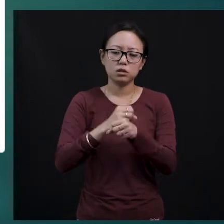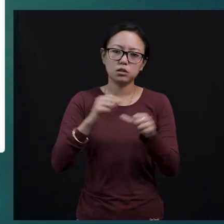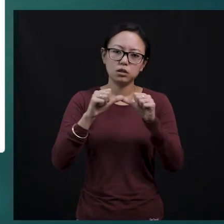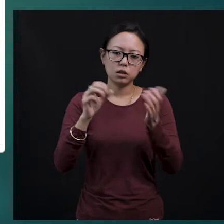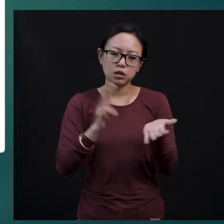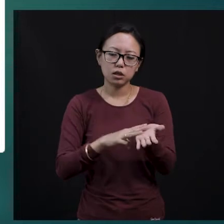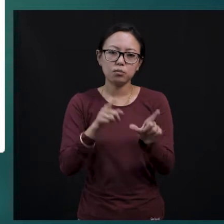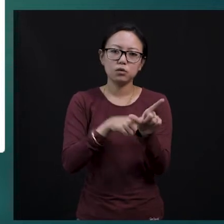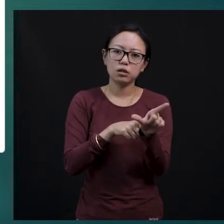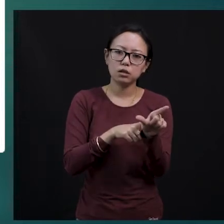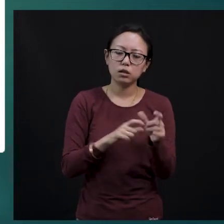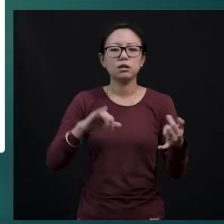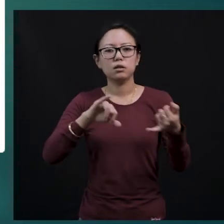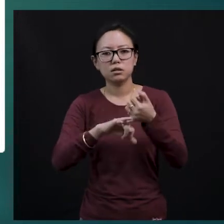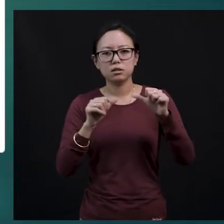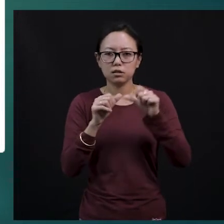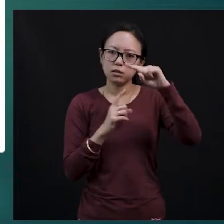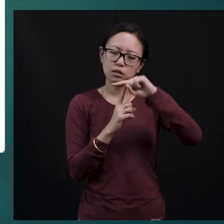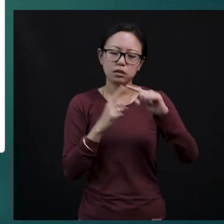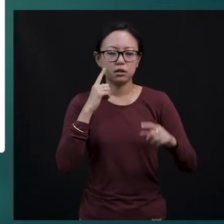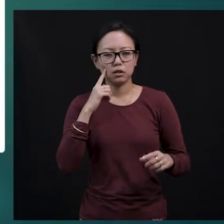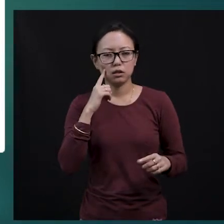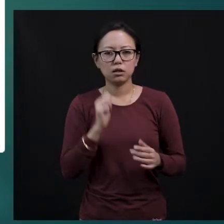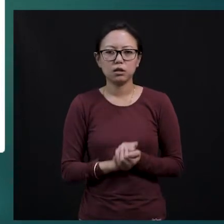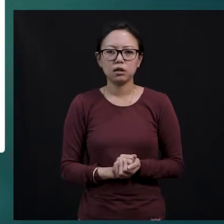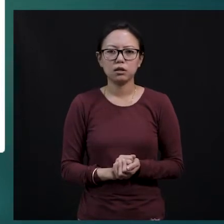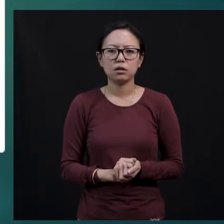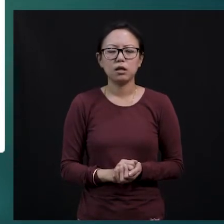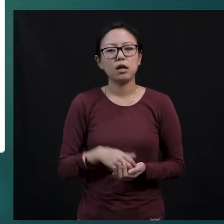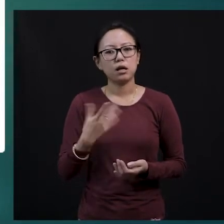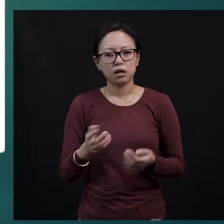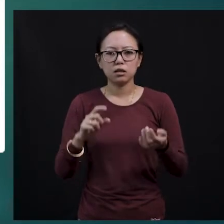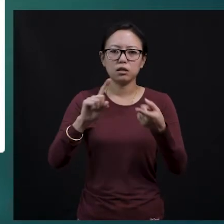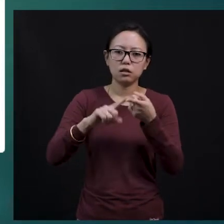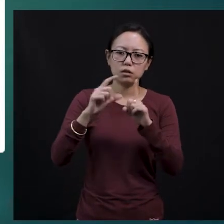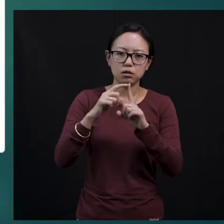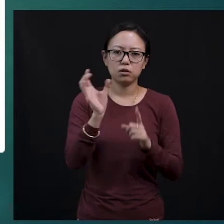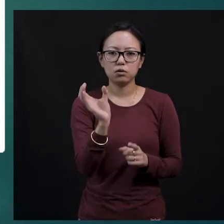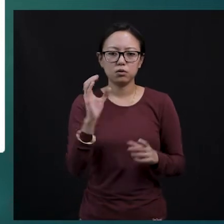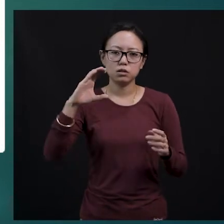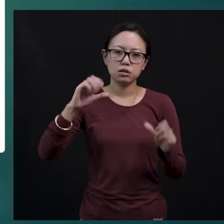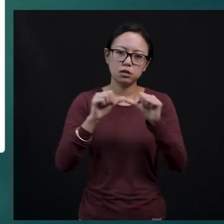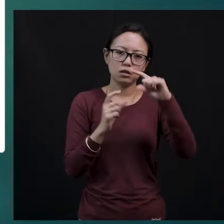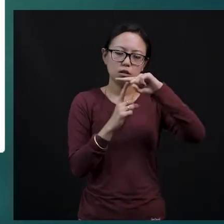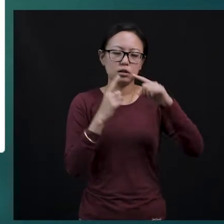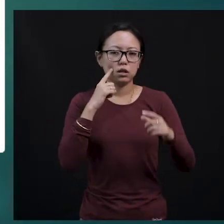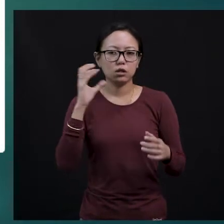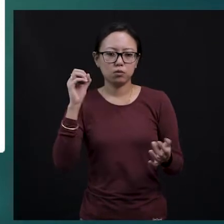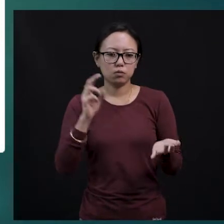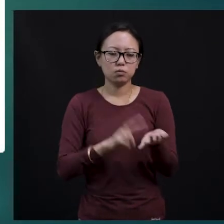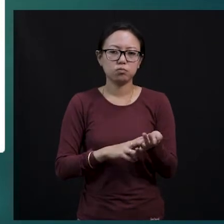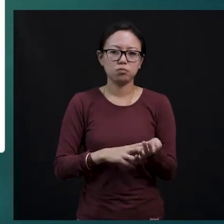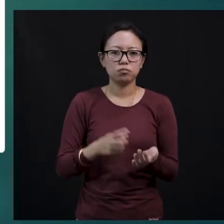Sati was there, and there was limited or no access to education for women. We did read that